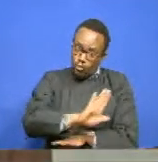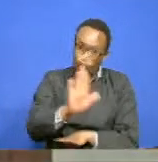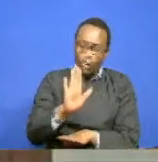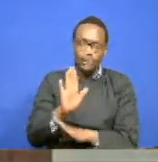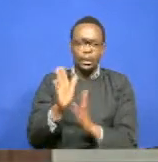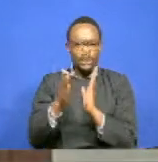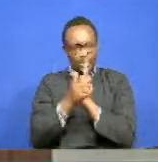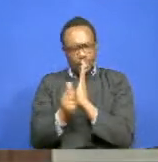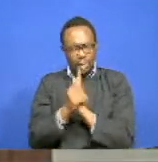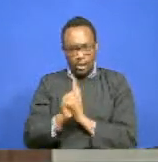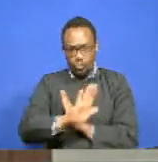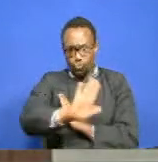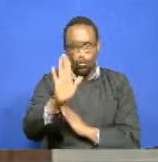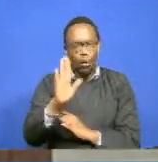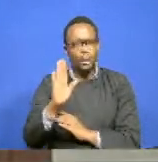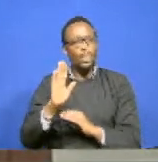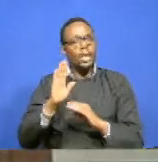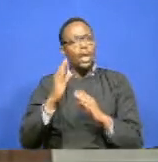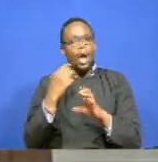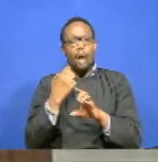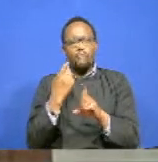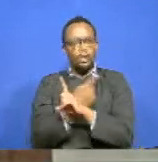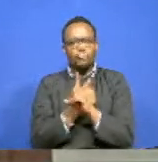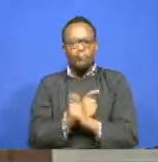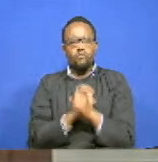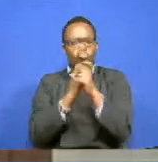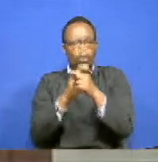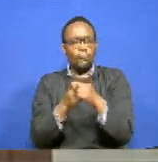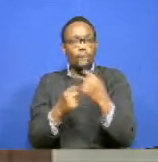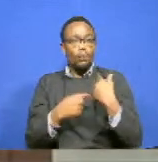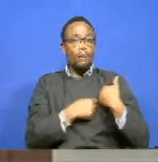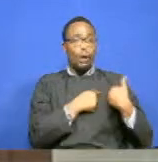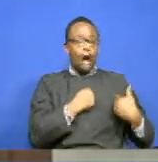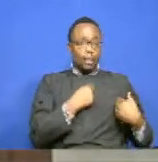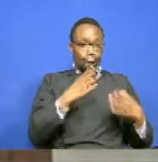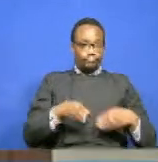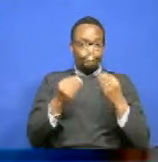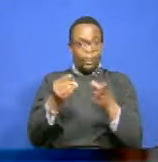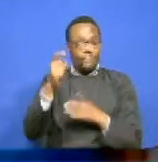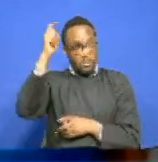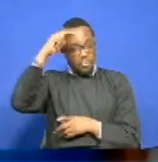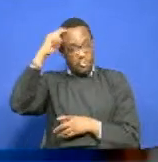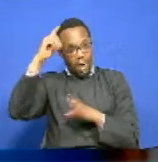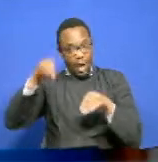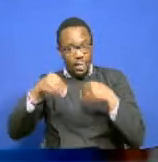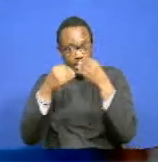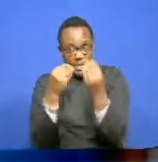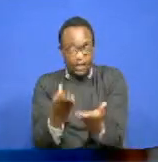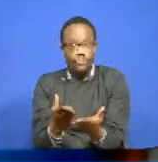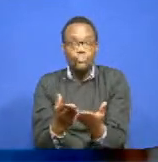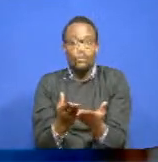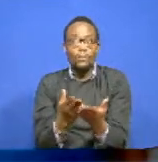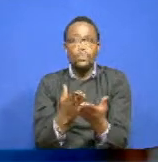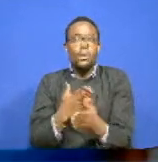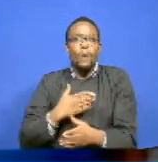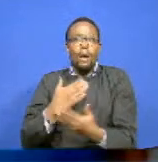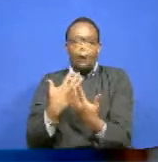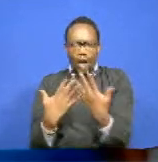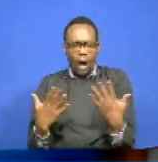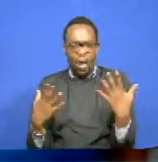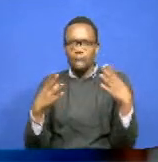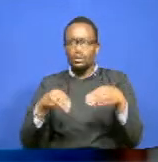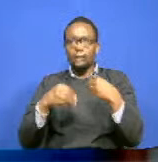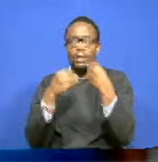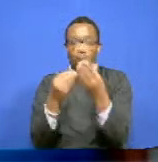talents, the treasures that God has put in our hearts, and that which he has put in our minds, and the ones that he has put in our hands